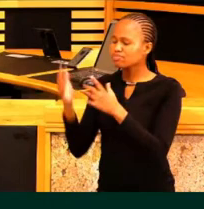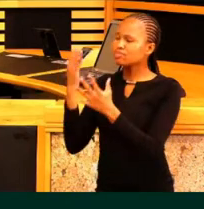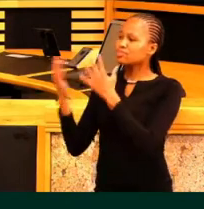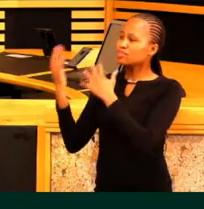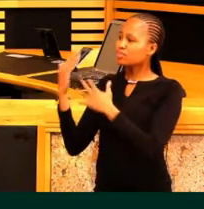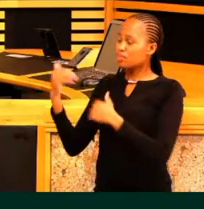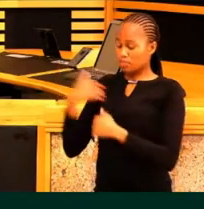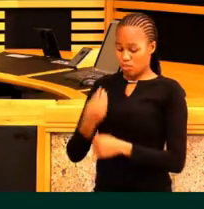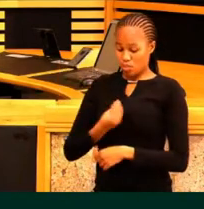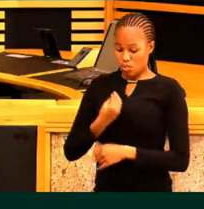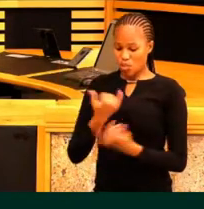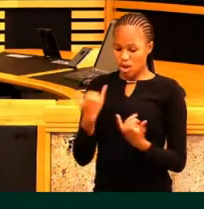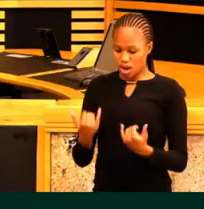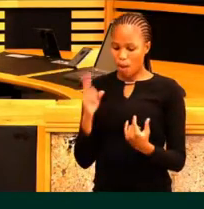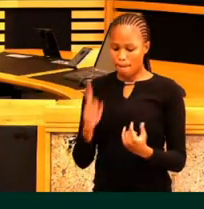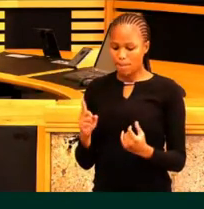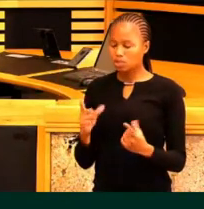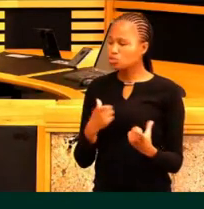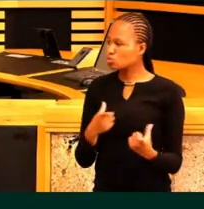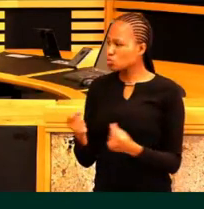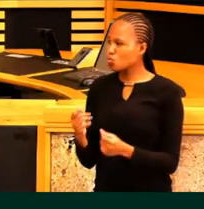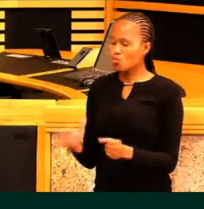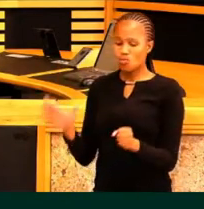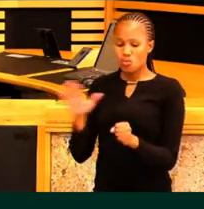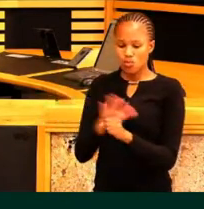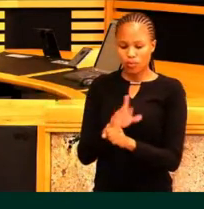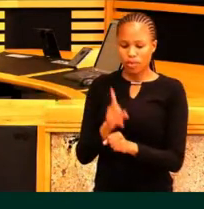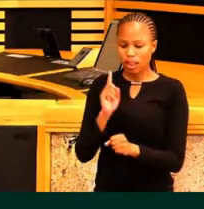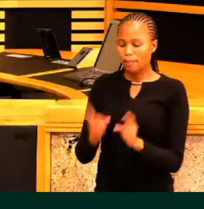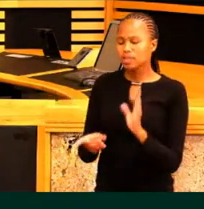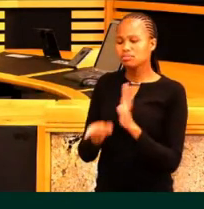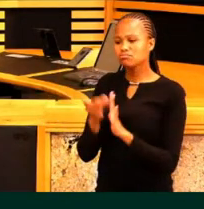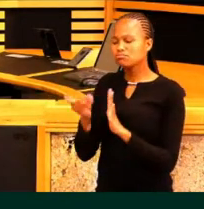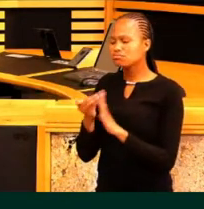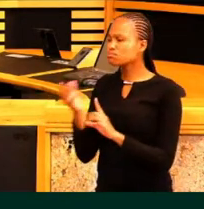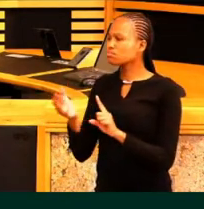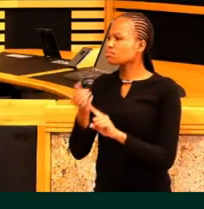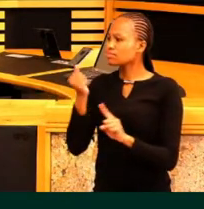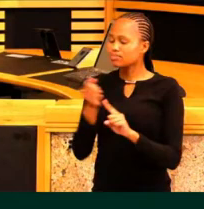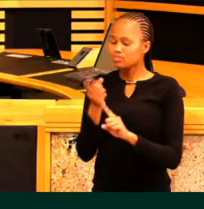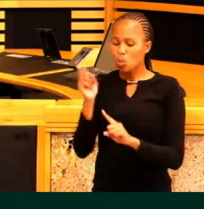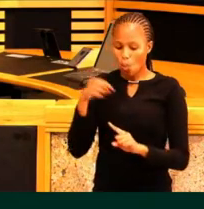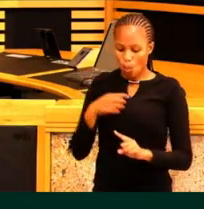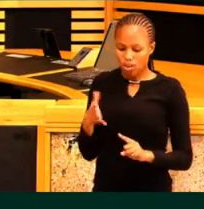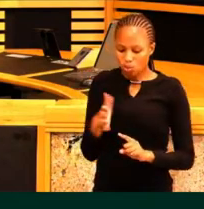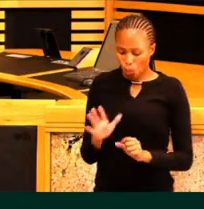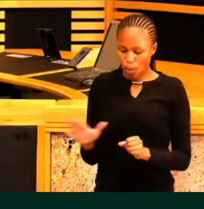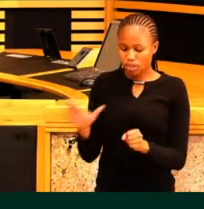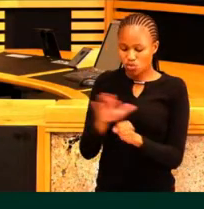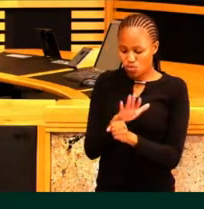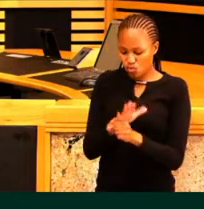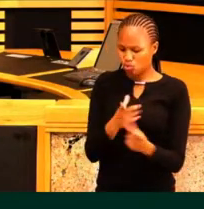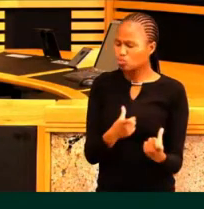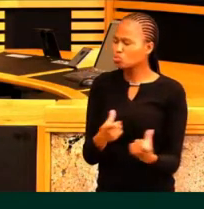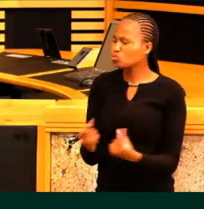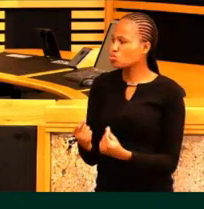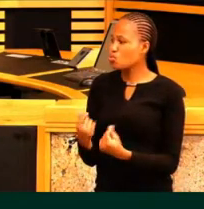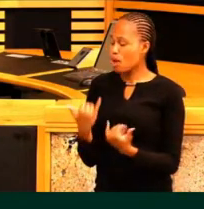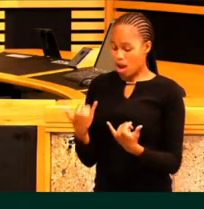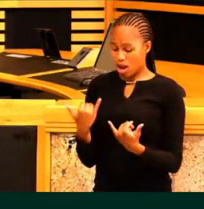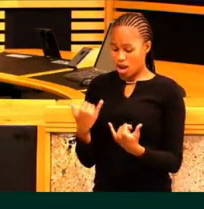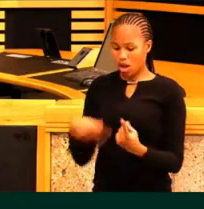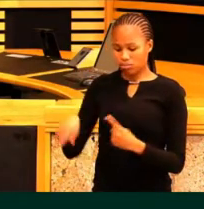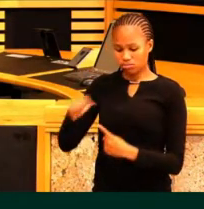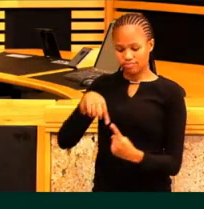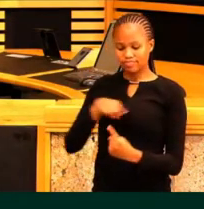that must fulfill must discover and its Mission and fulfill it it's us now